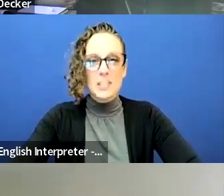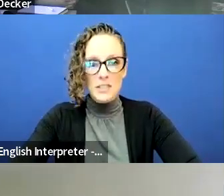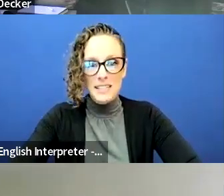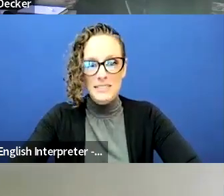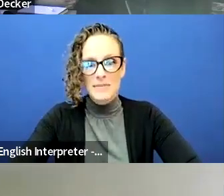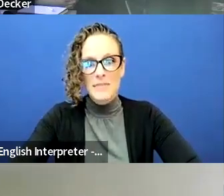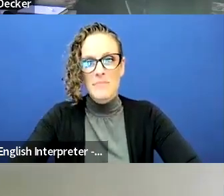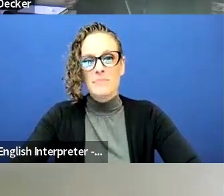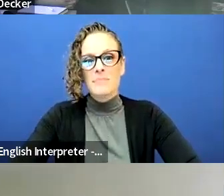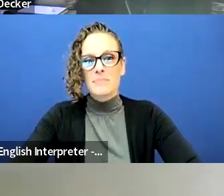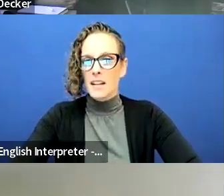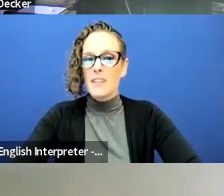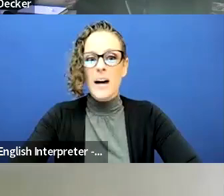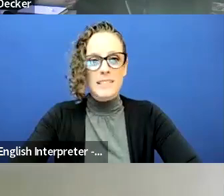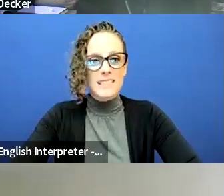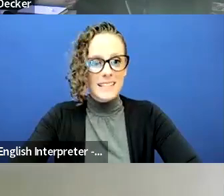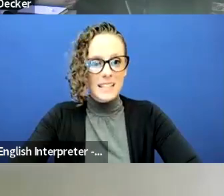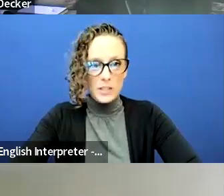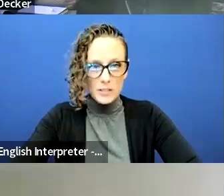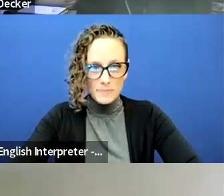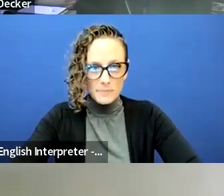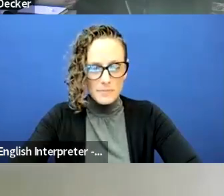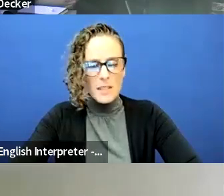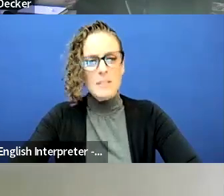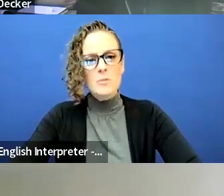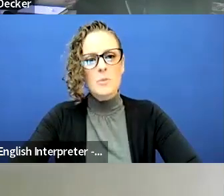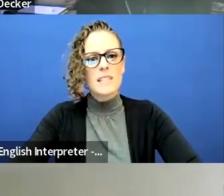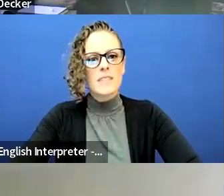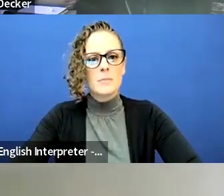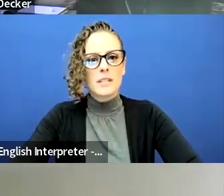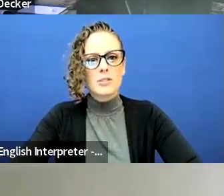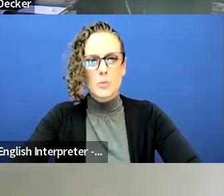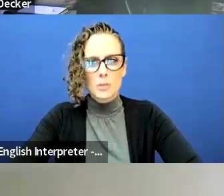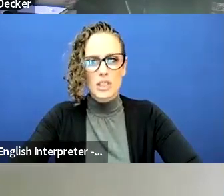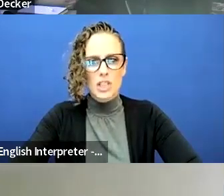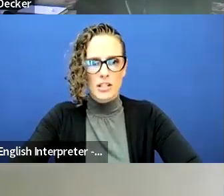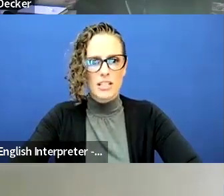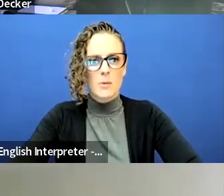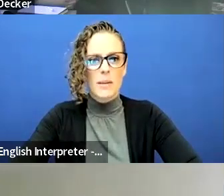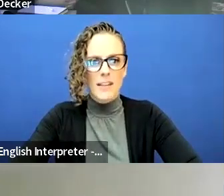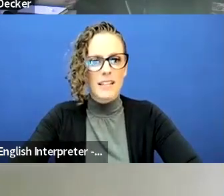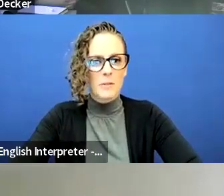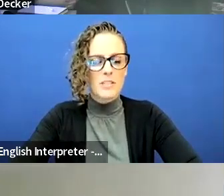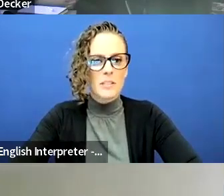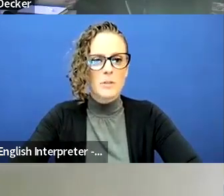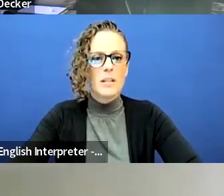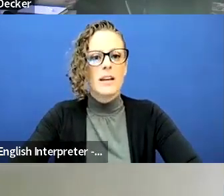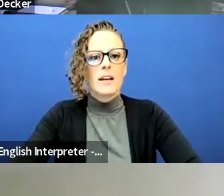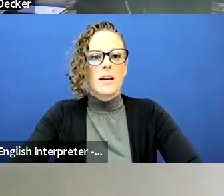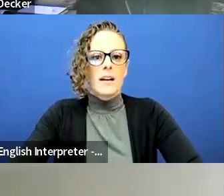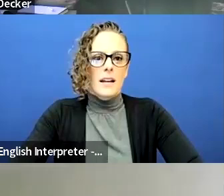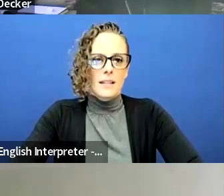the history of our sign language, because we as a deaf community truly cherish that we have that language